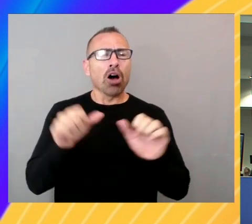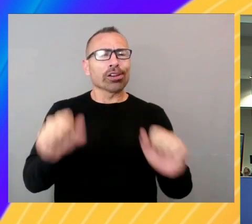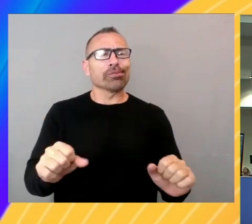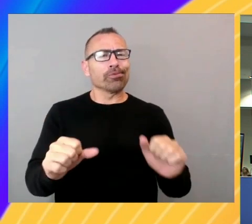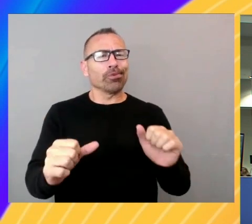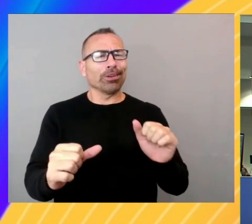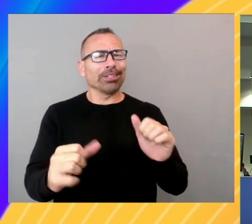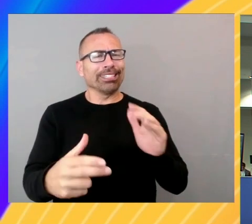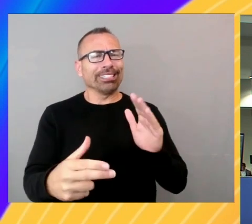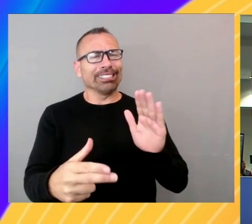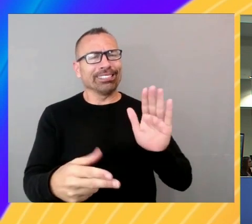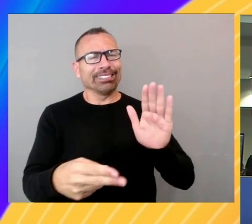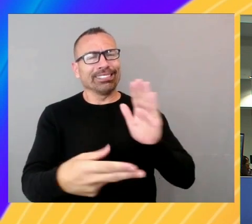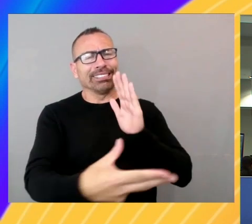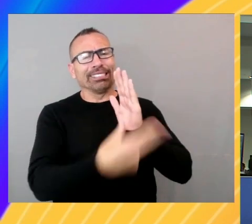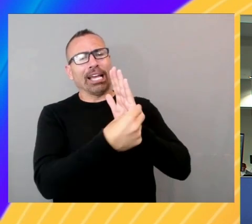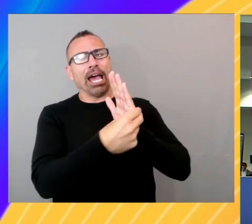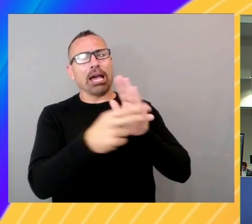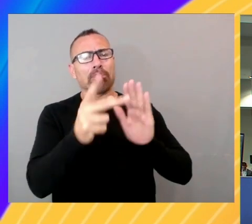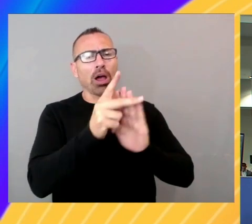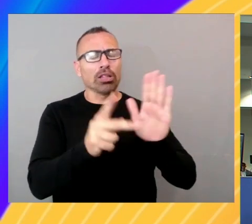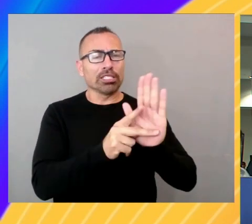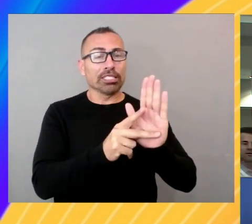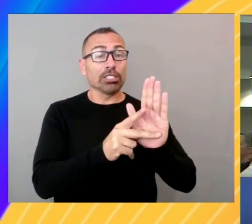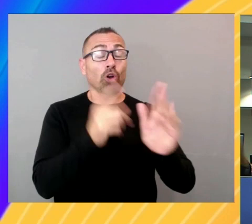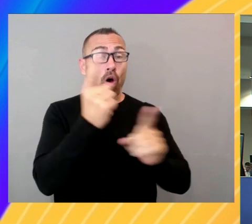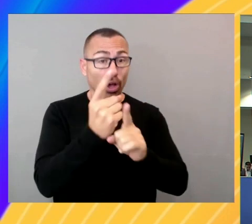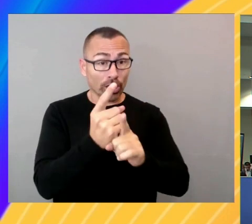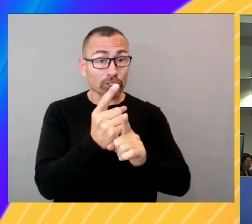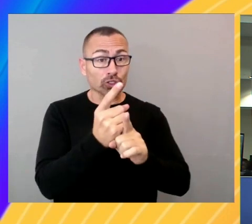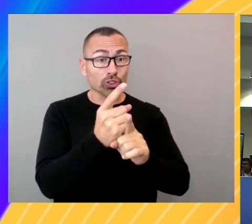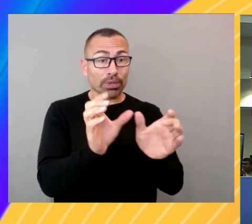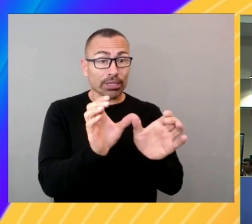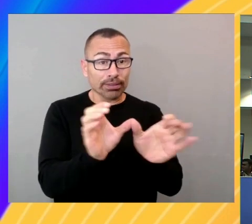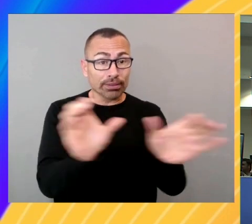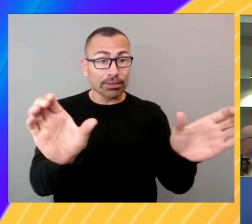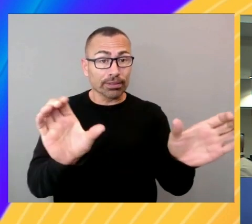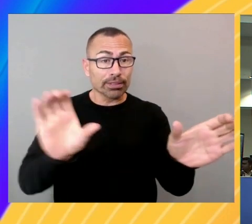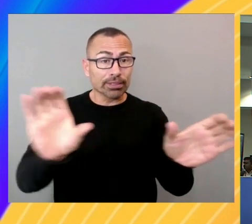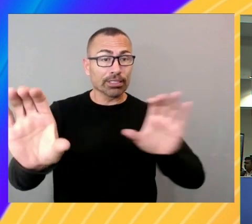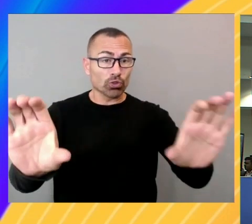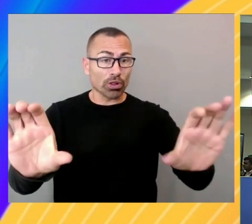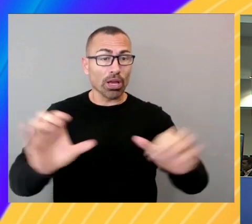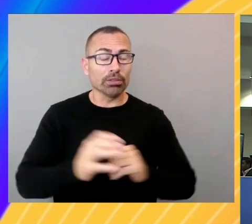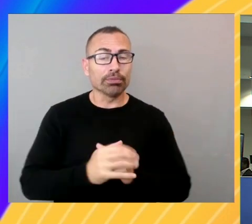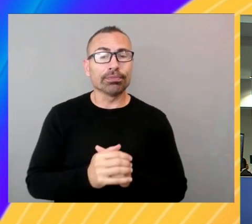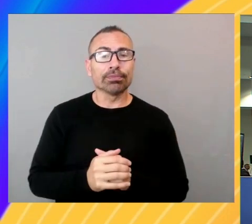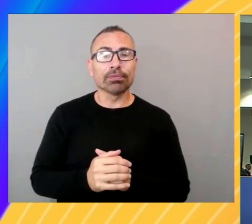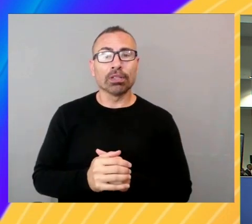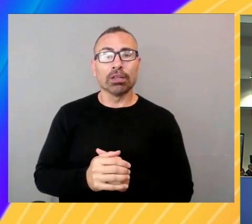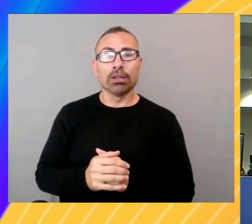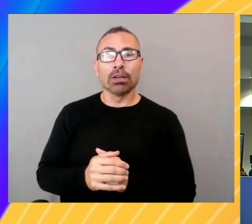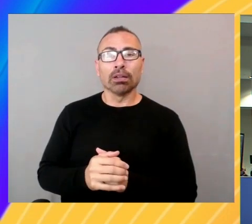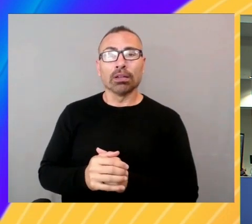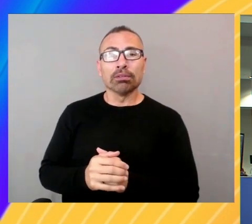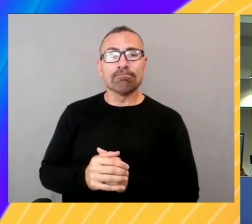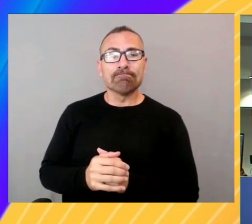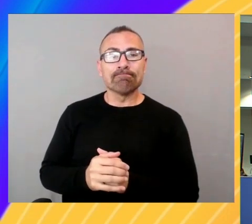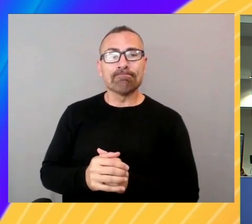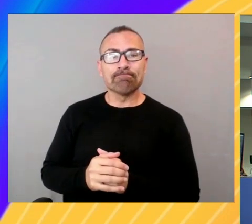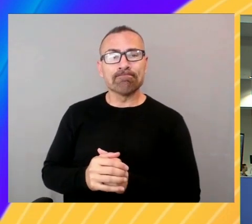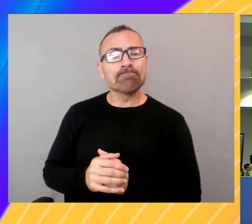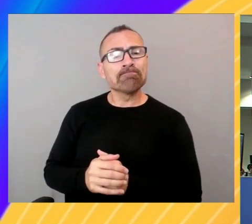too? So, and that's what George is going to show us in just a second, but basically what you can delegate the management of